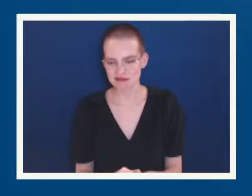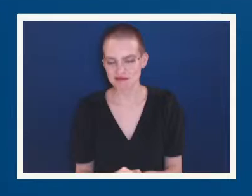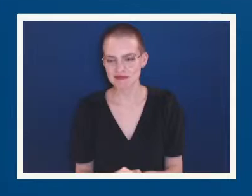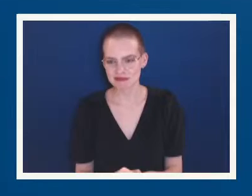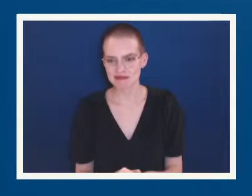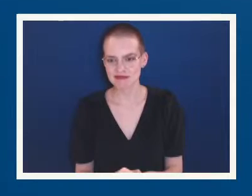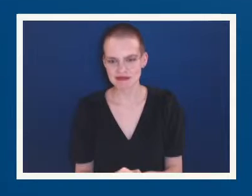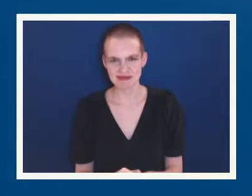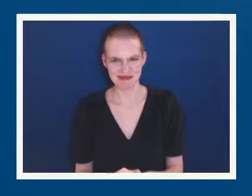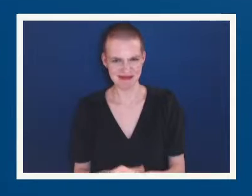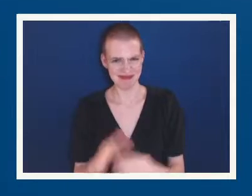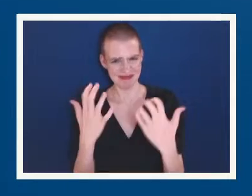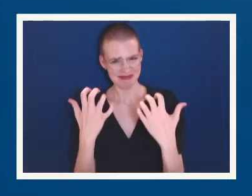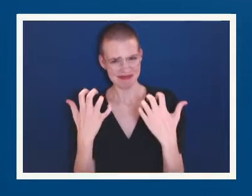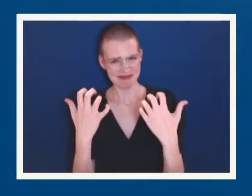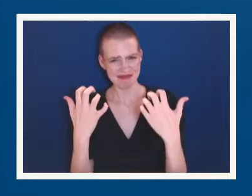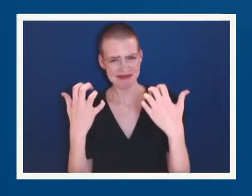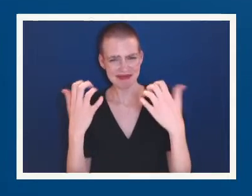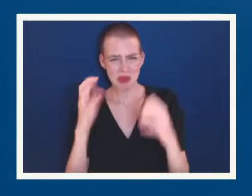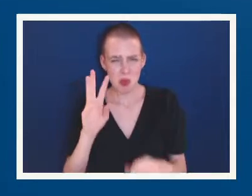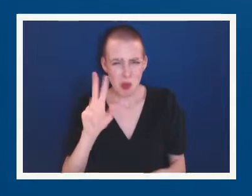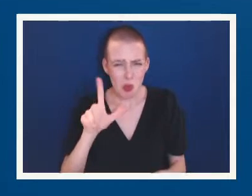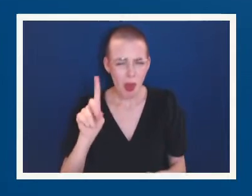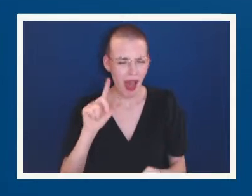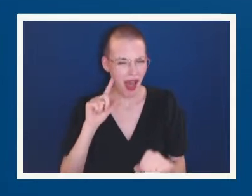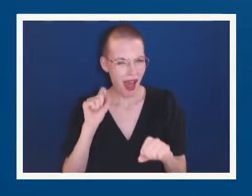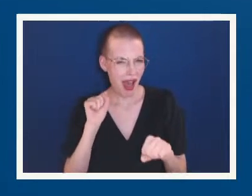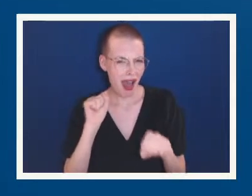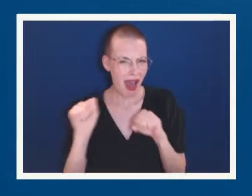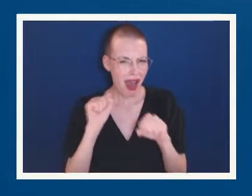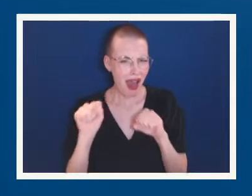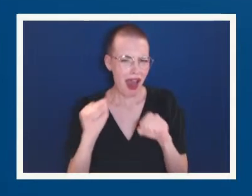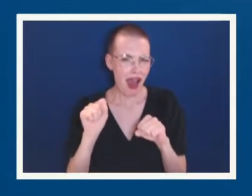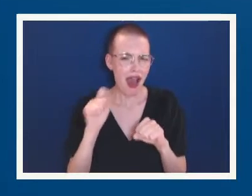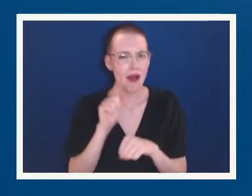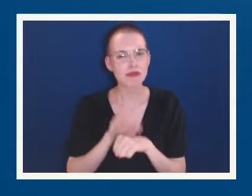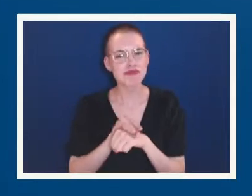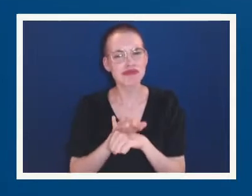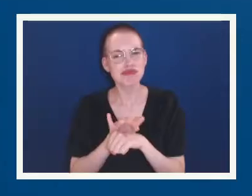This crowd's so loud, I think they can hear us in Latrobe.